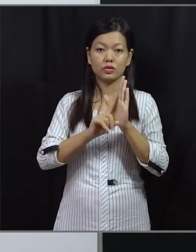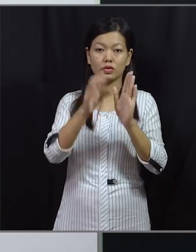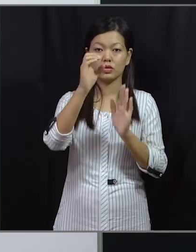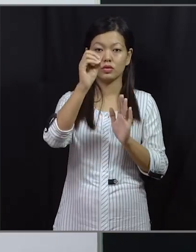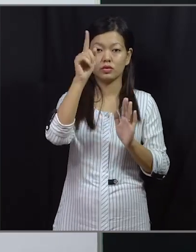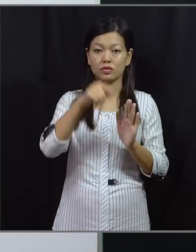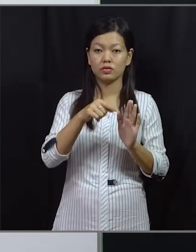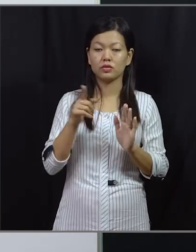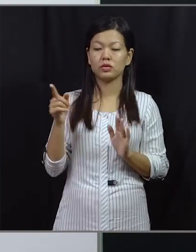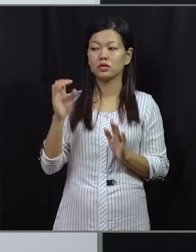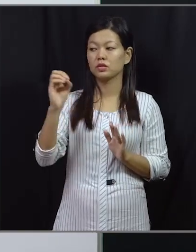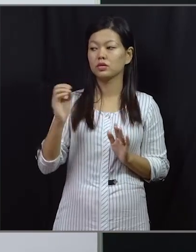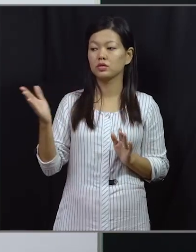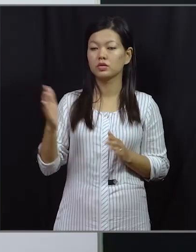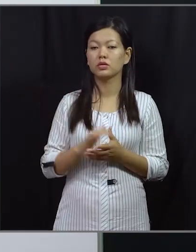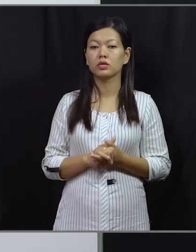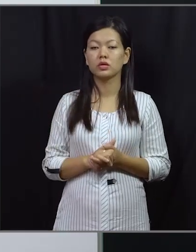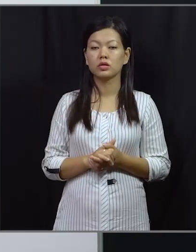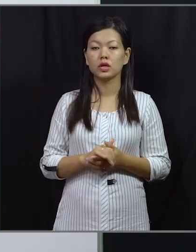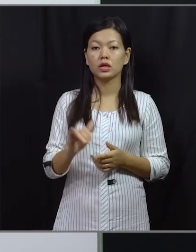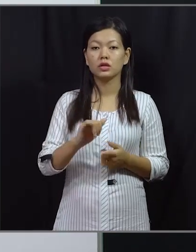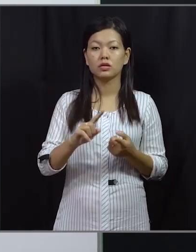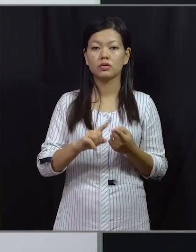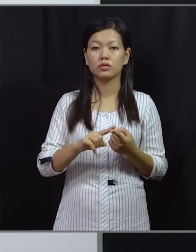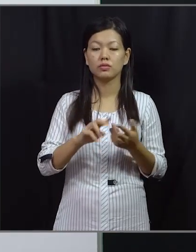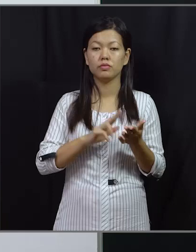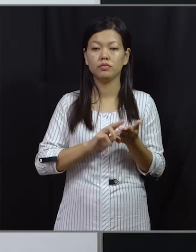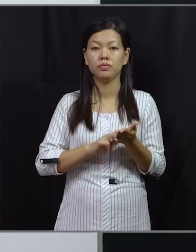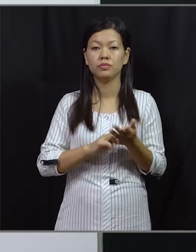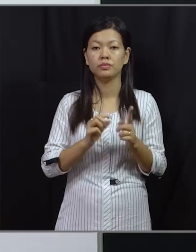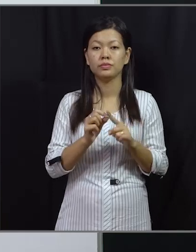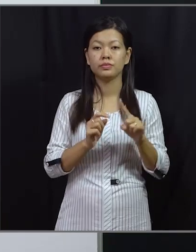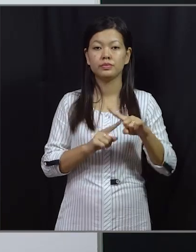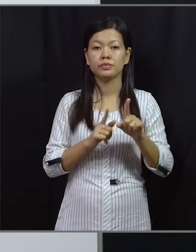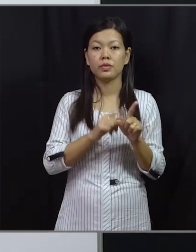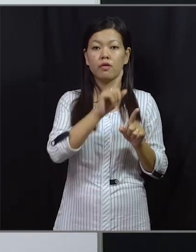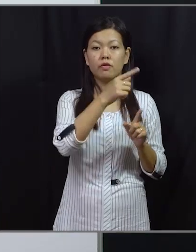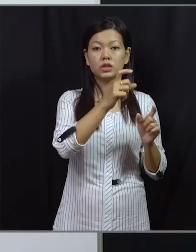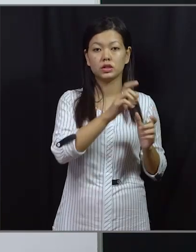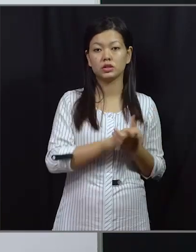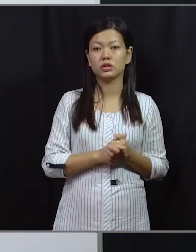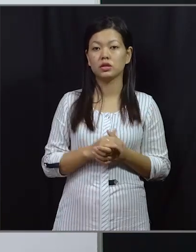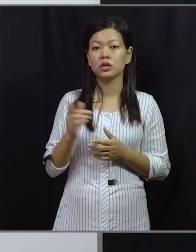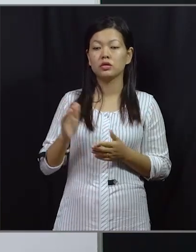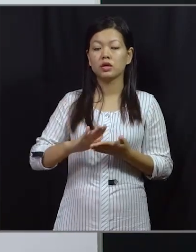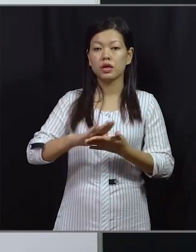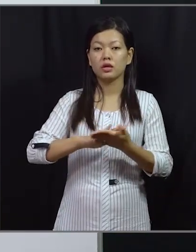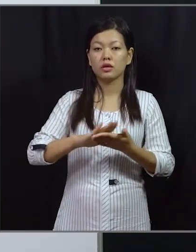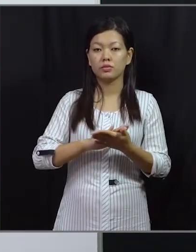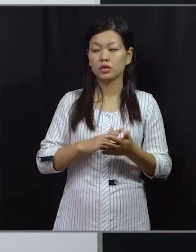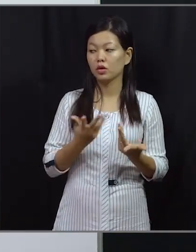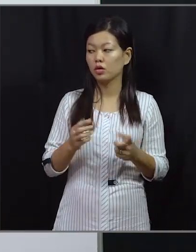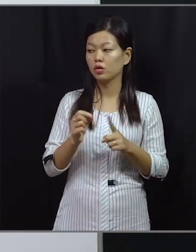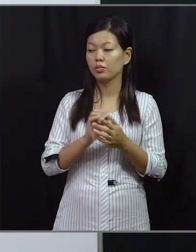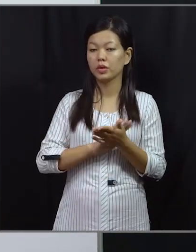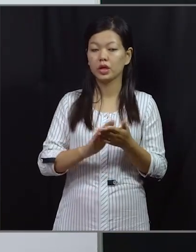0. And one more thing, the empty set can be denoted by empty braces also, or you can denote it by phi. This